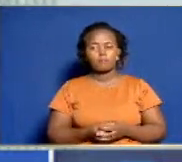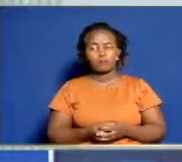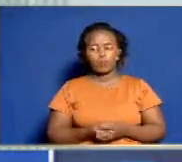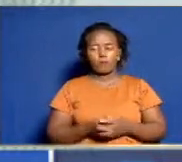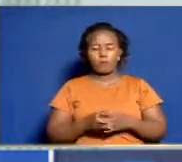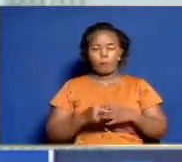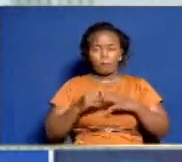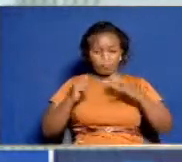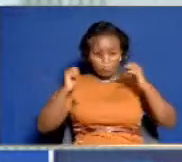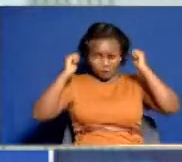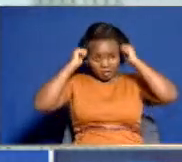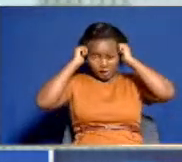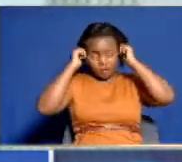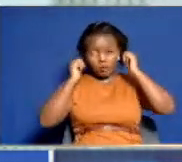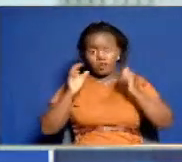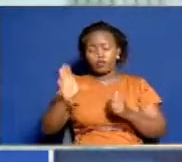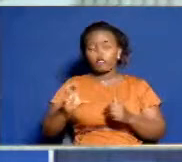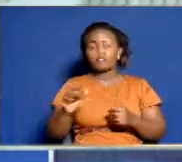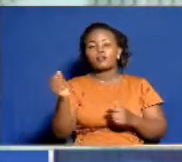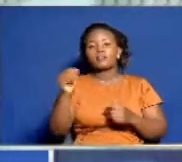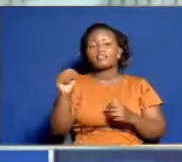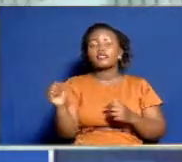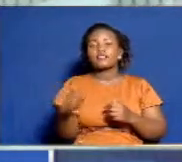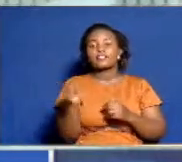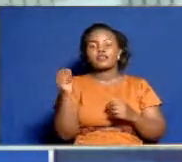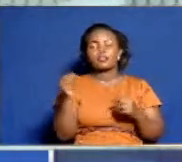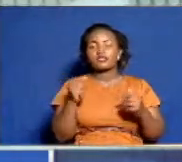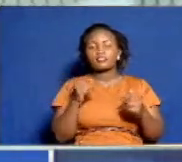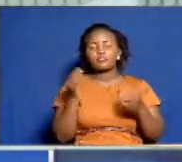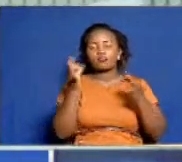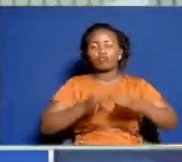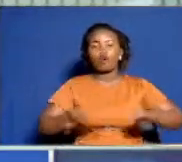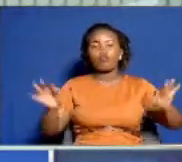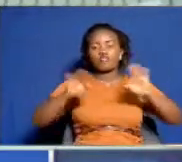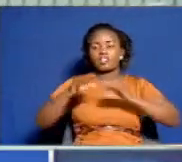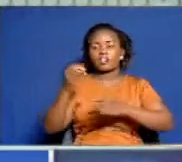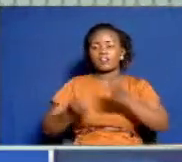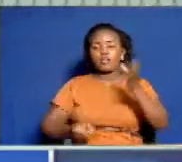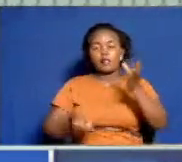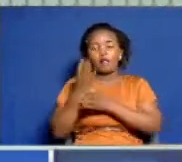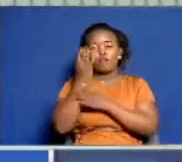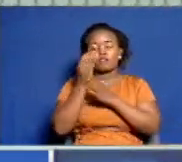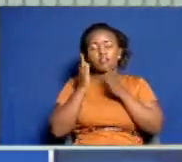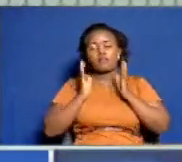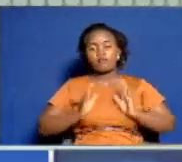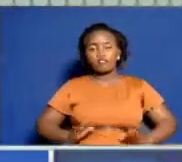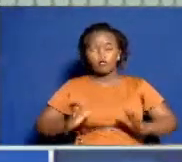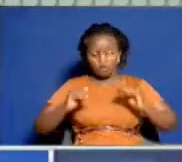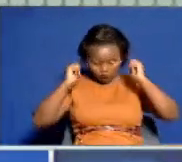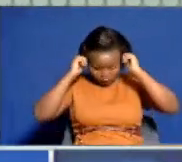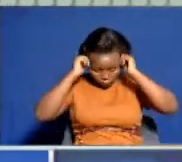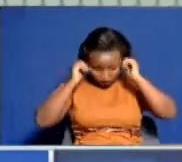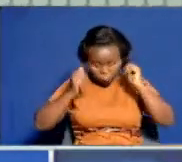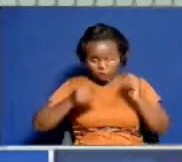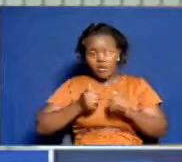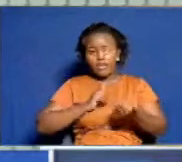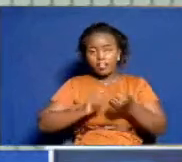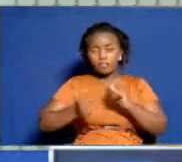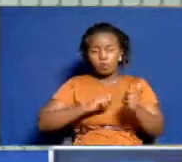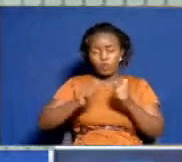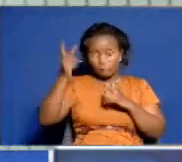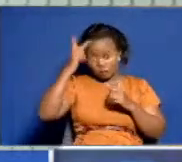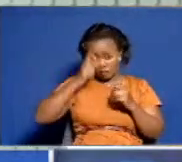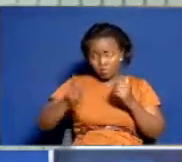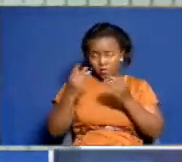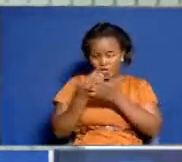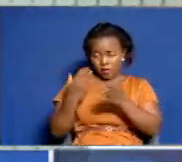Education Cabinet Secretary Professor George Magoha has officially launched the physical education and sports policy ahead of grade 5